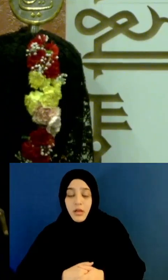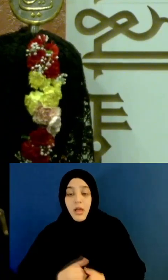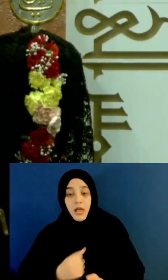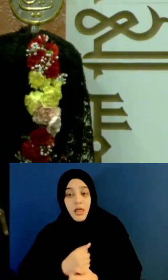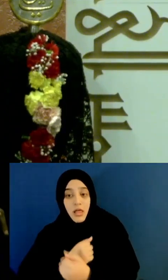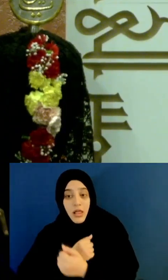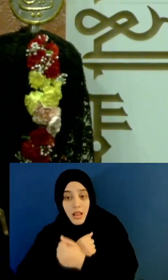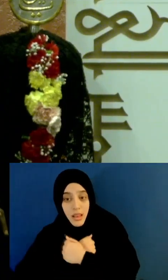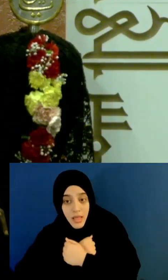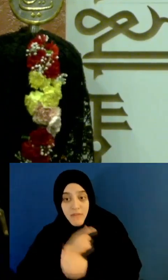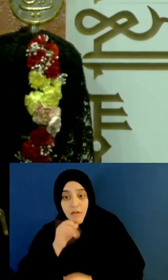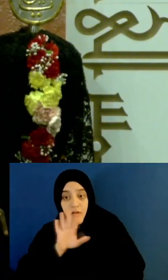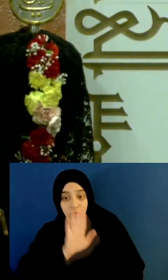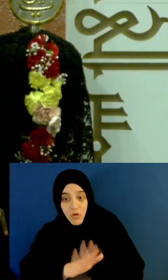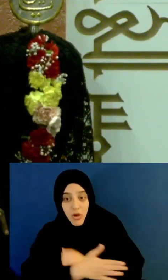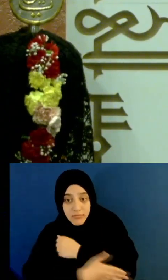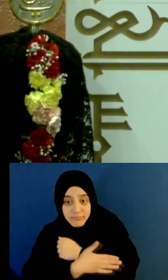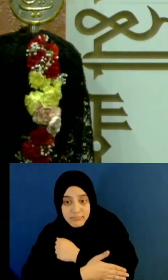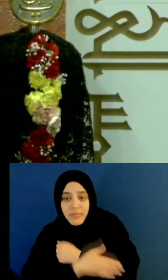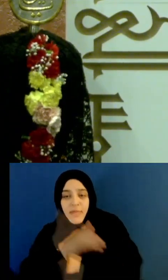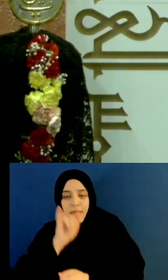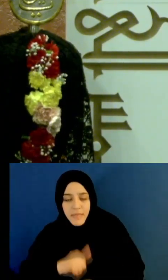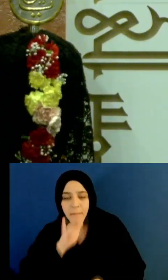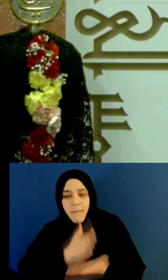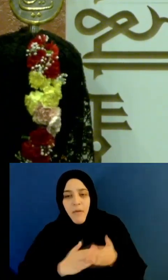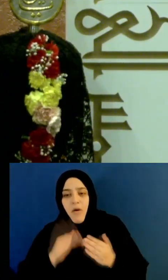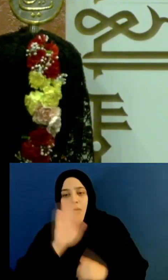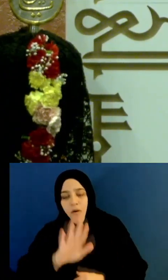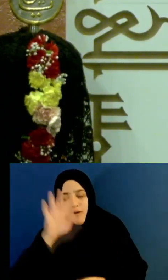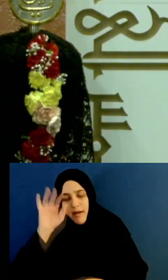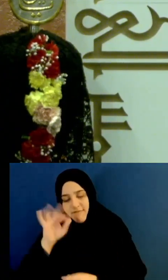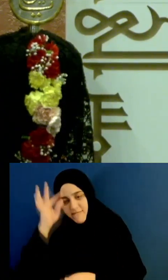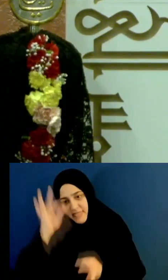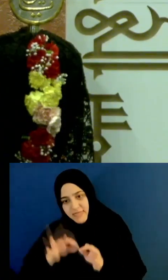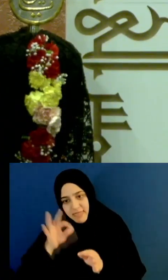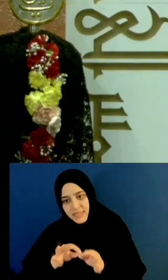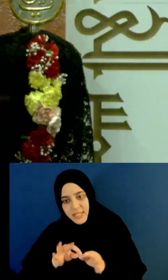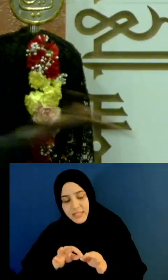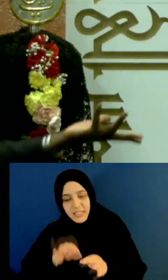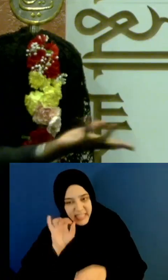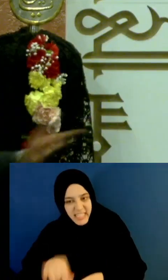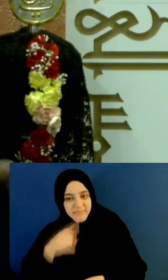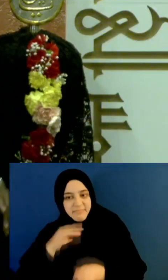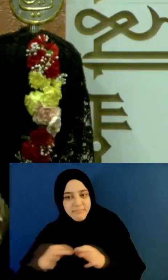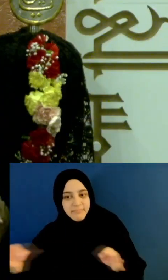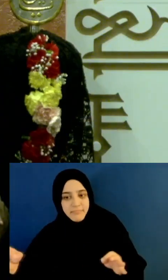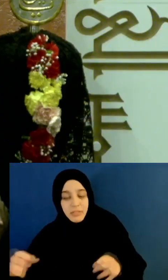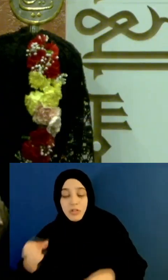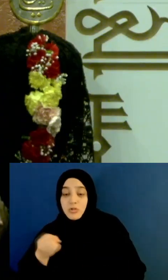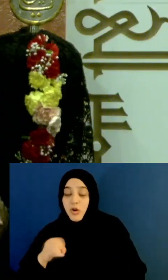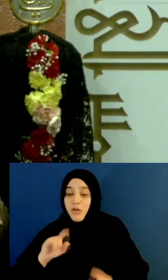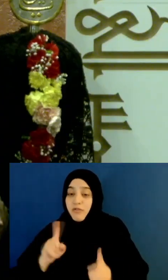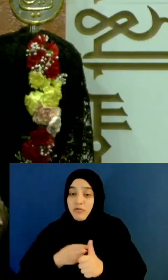iman. So the first type of identity is national identity.